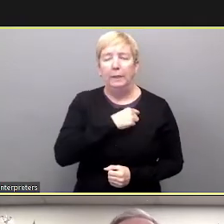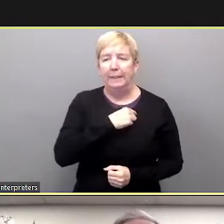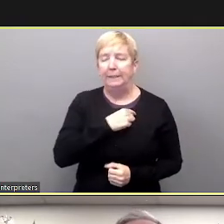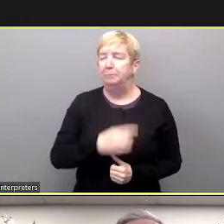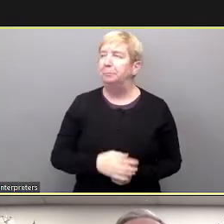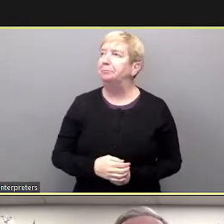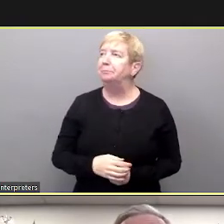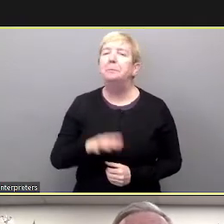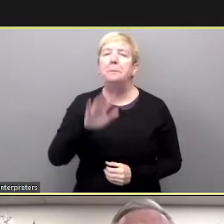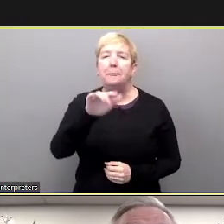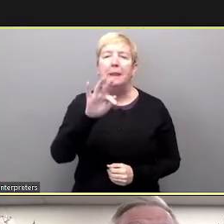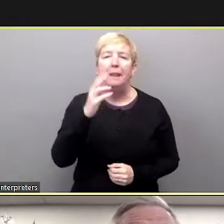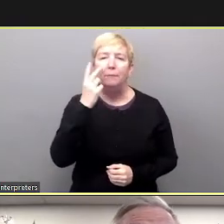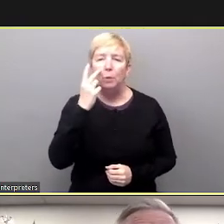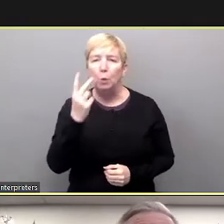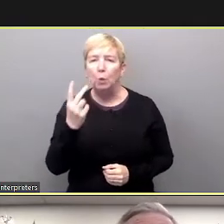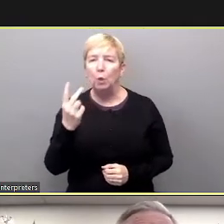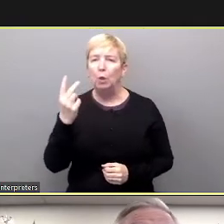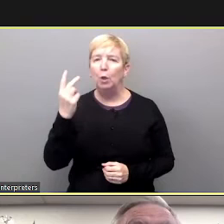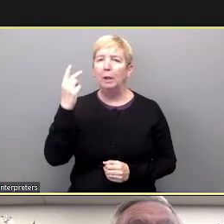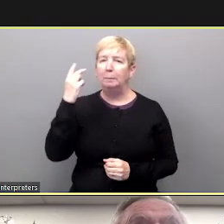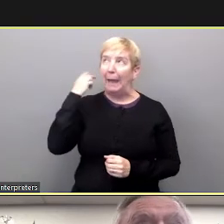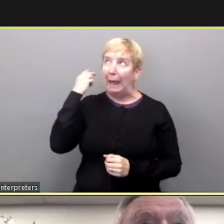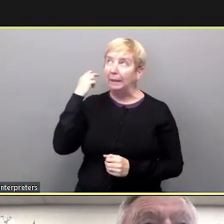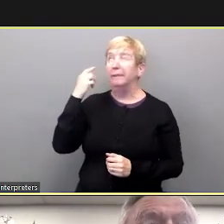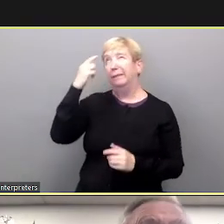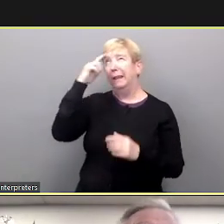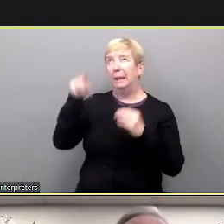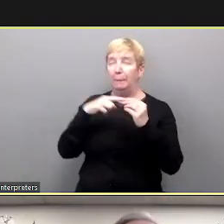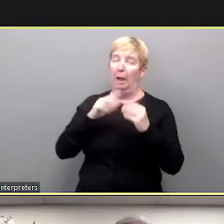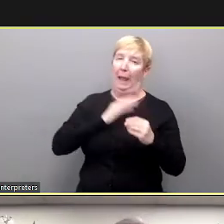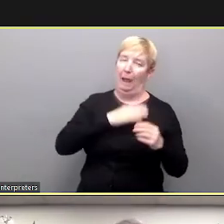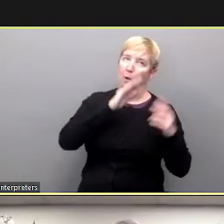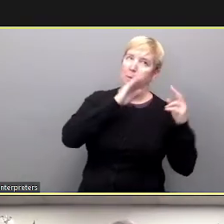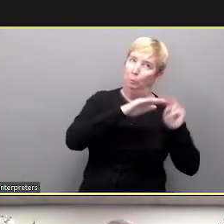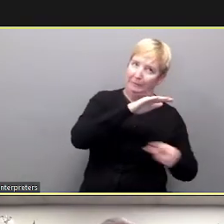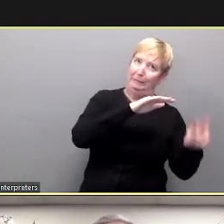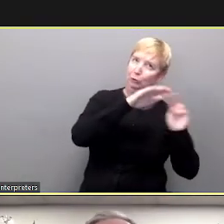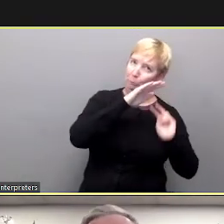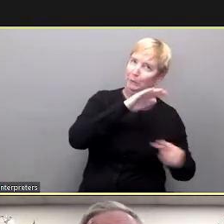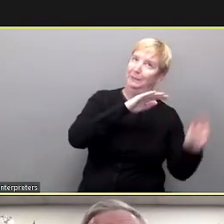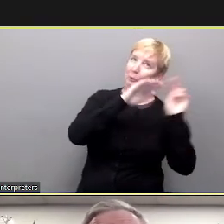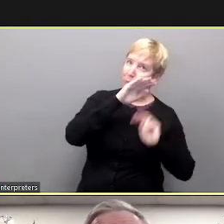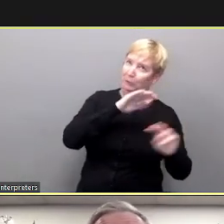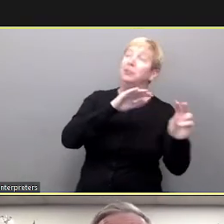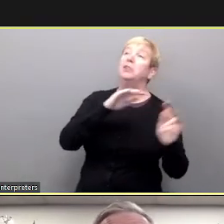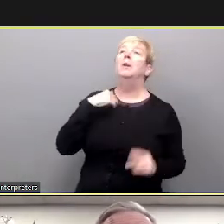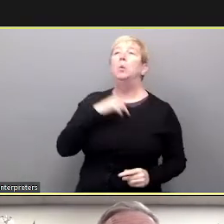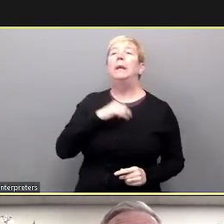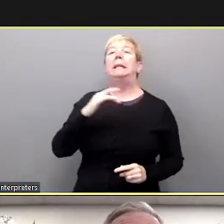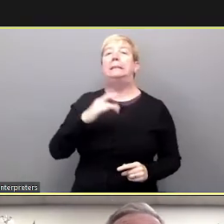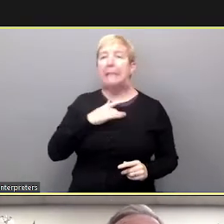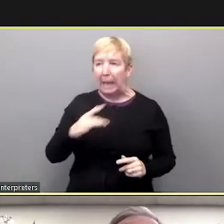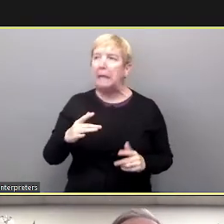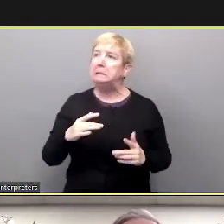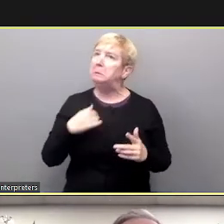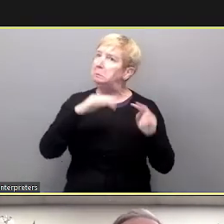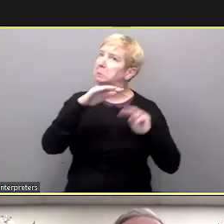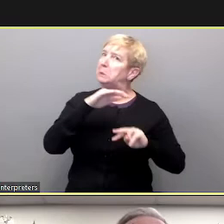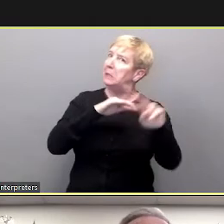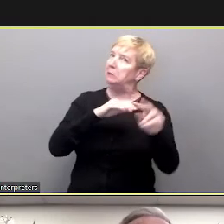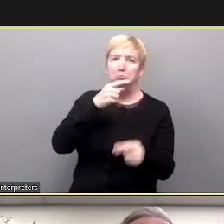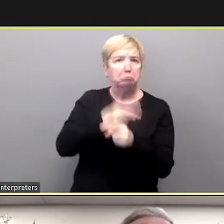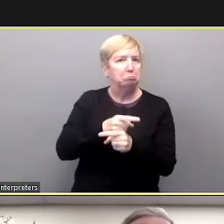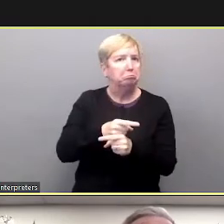look backwards on most of the things we've projected, they have been projected with a really high degree of accuracy based